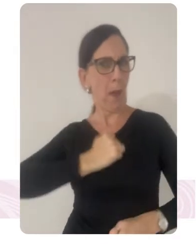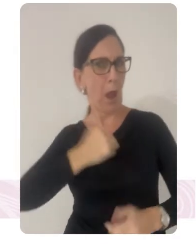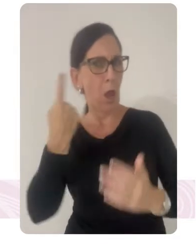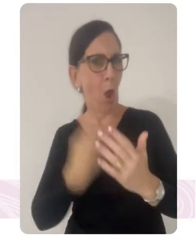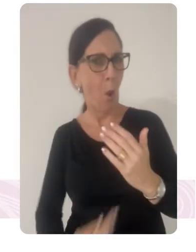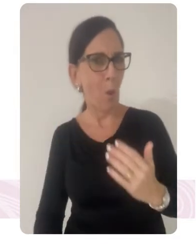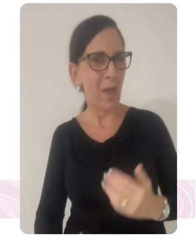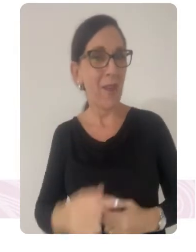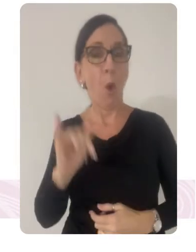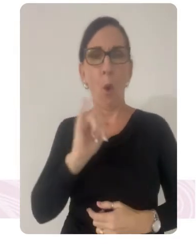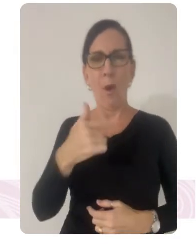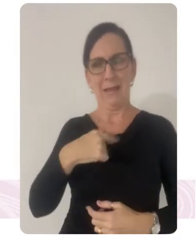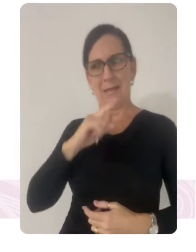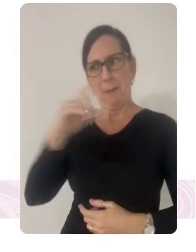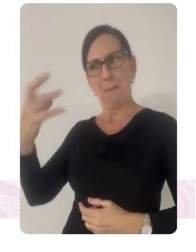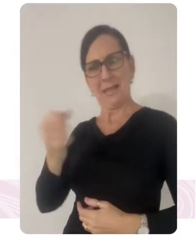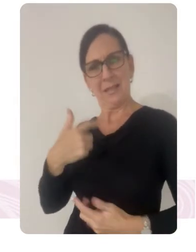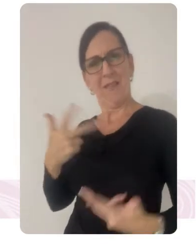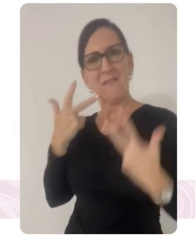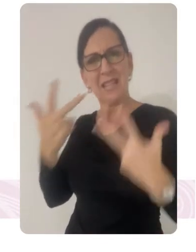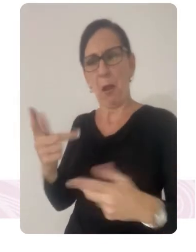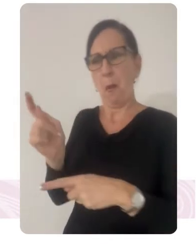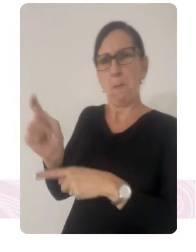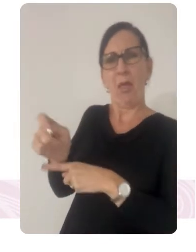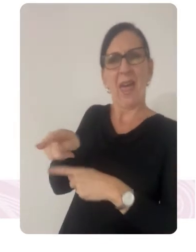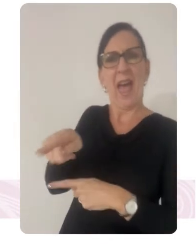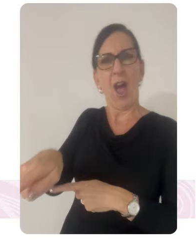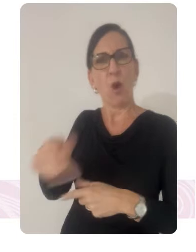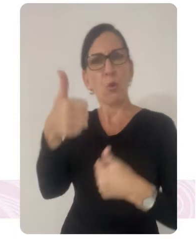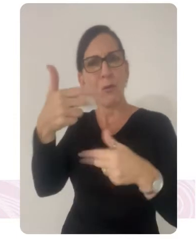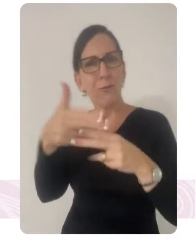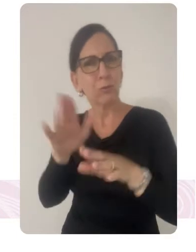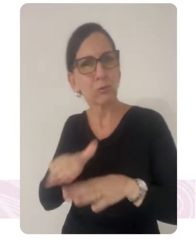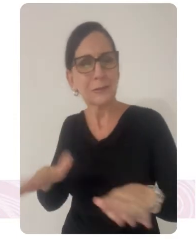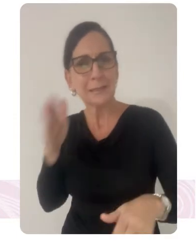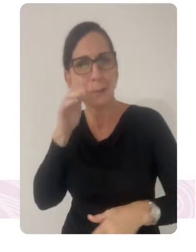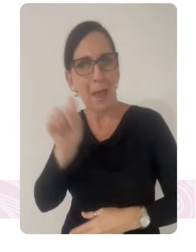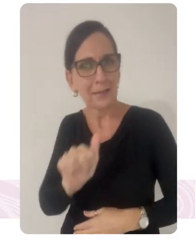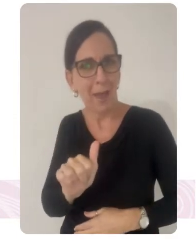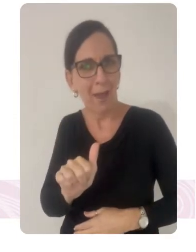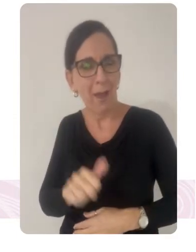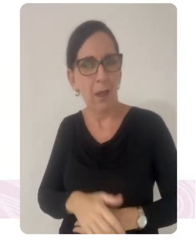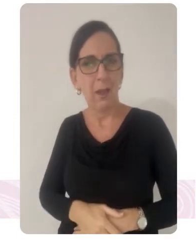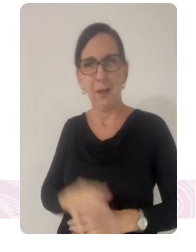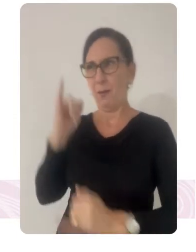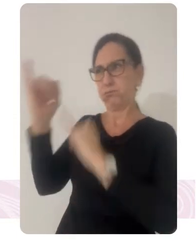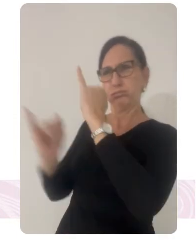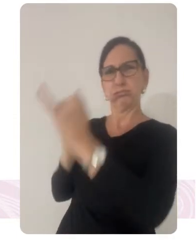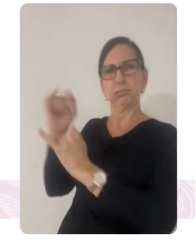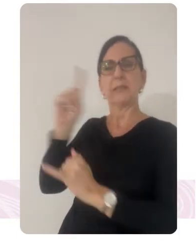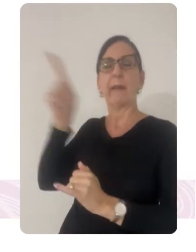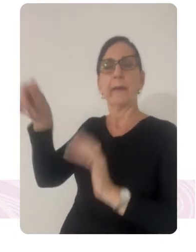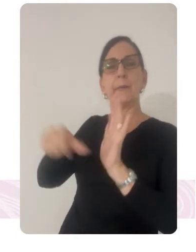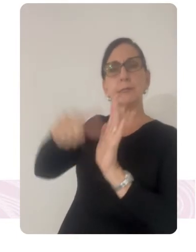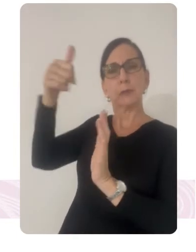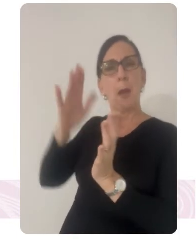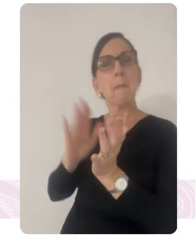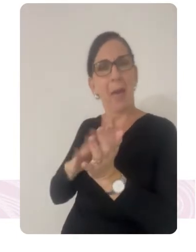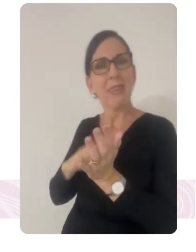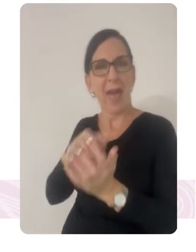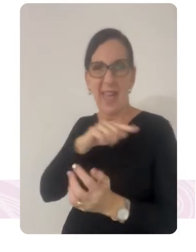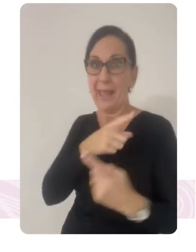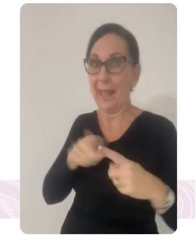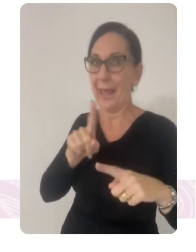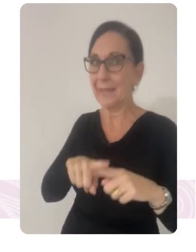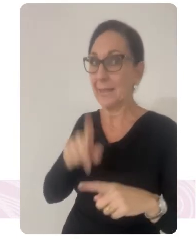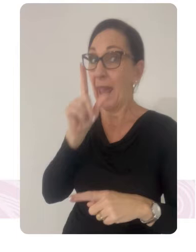demand visitation schedules that do not consider the child's needs or wants. Discrediting her as a mother can be used by